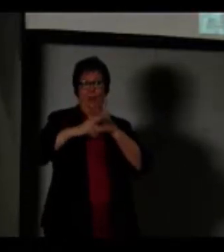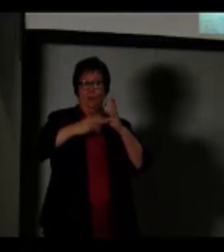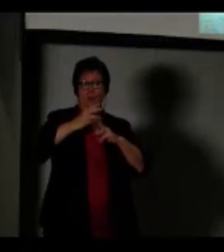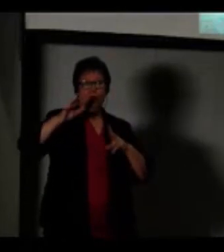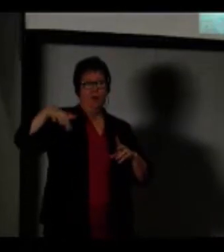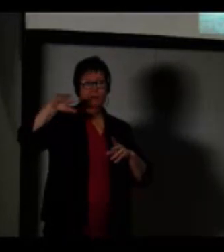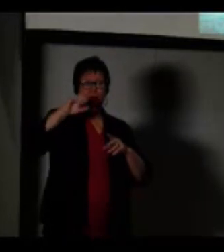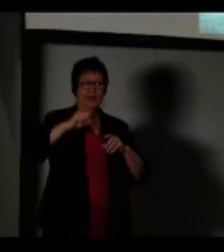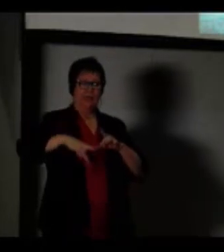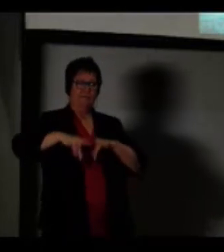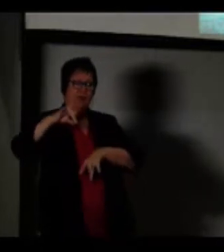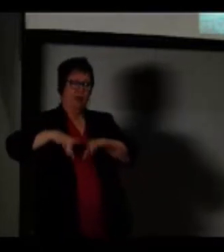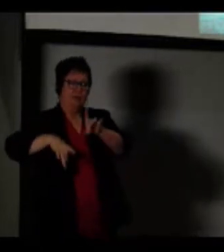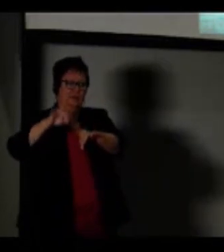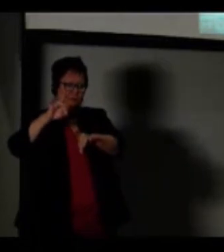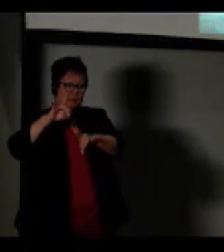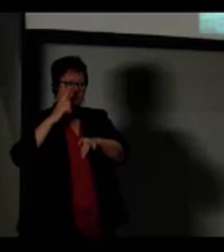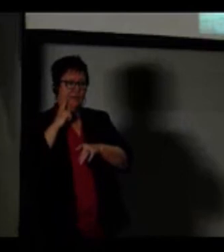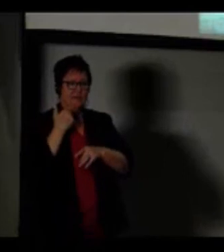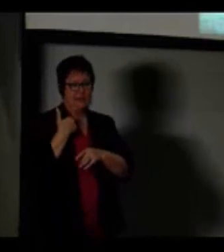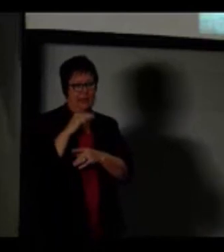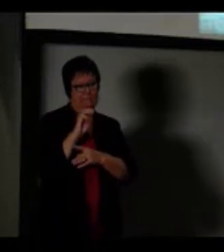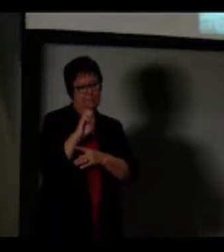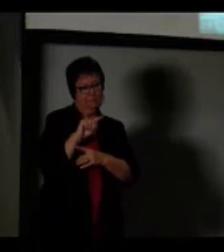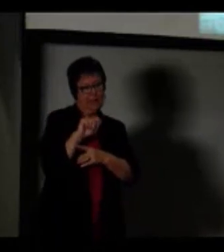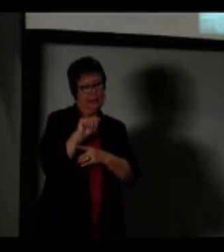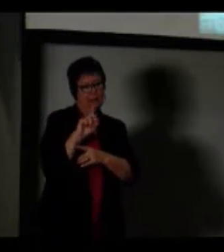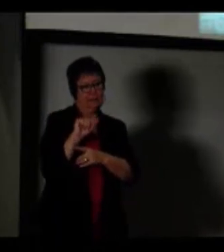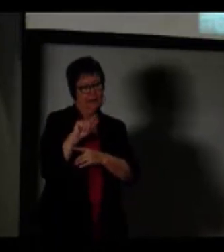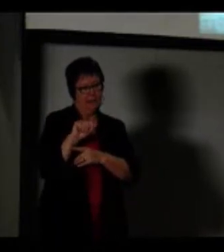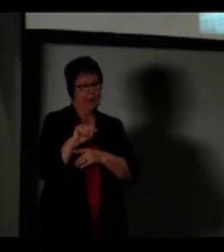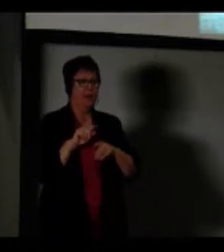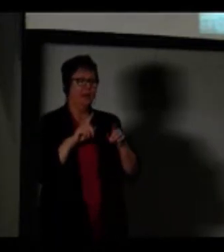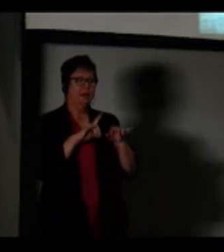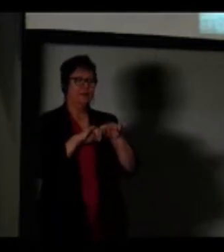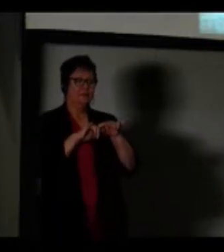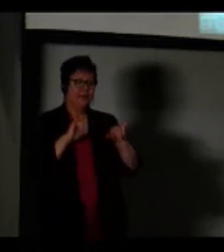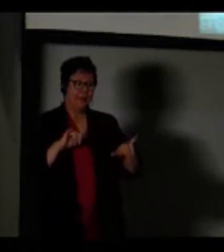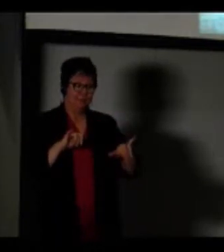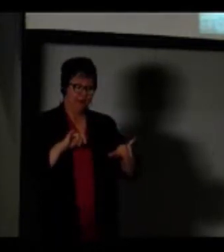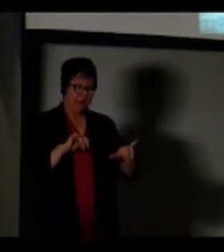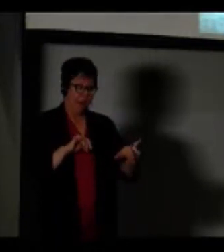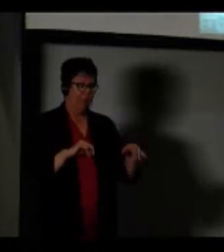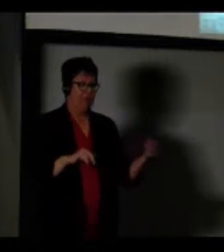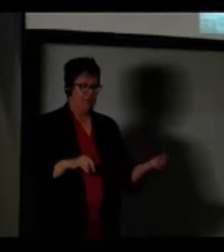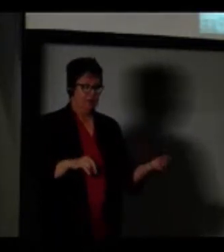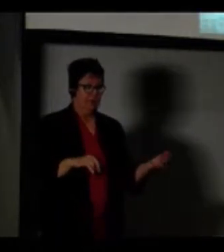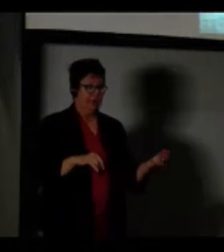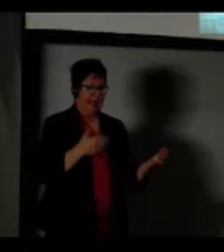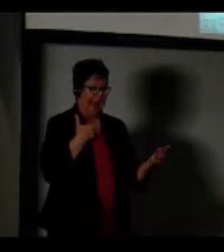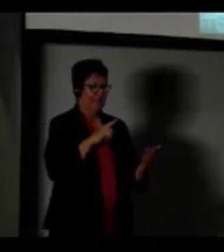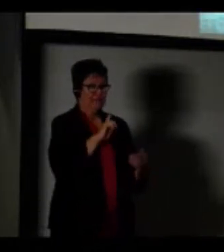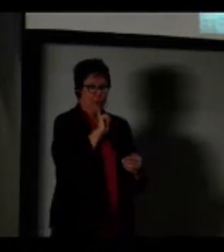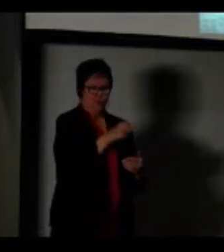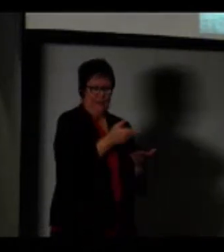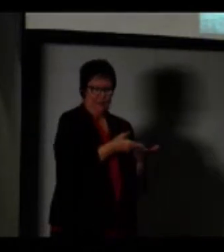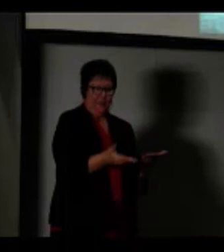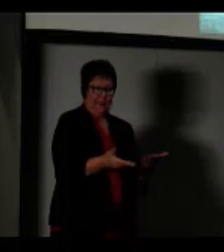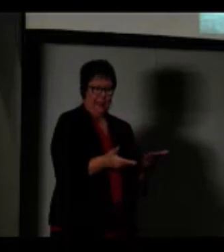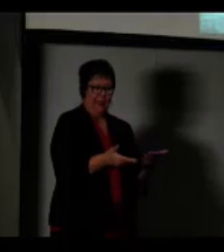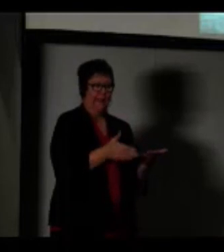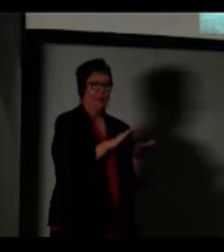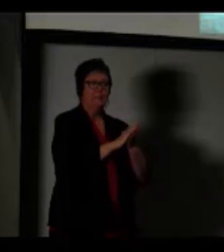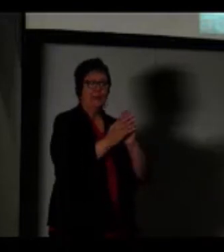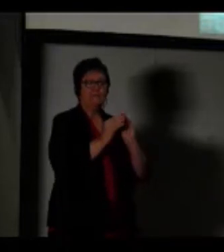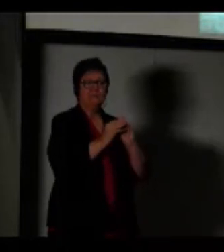audience. But then at the same time, by providing access to the actual real thing, we can actually help to